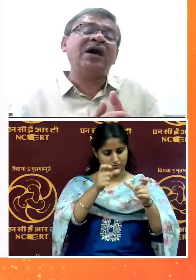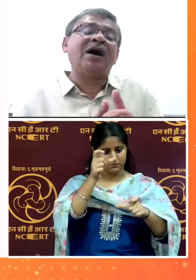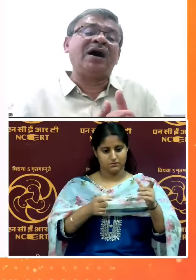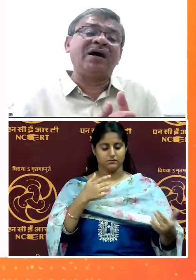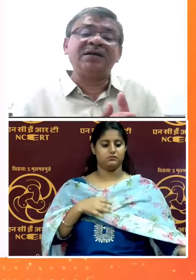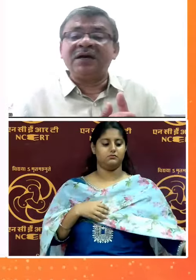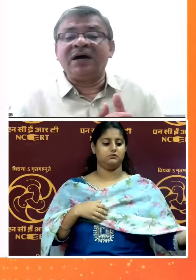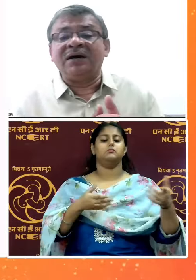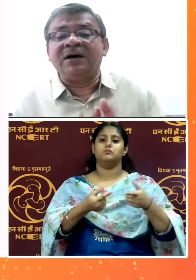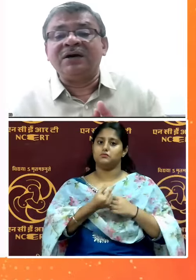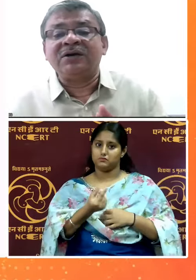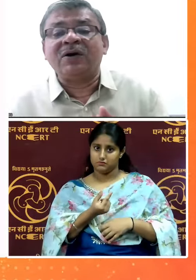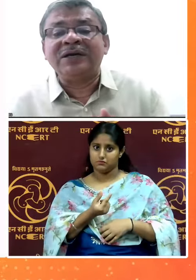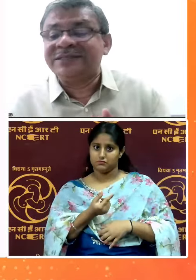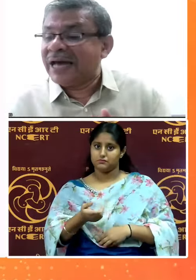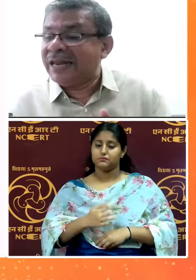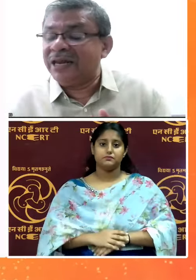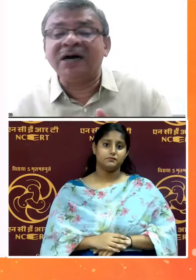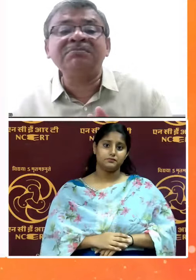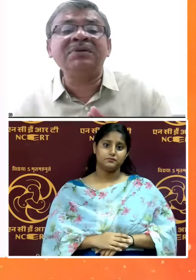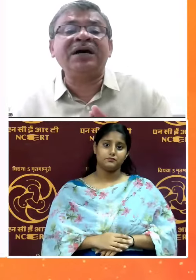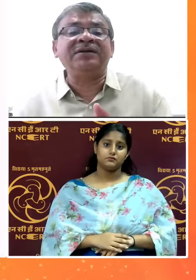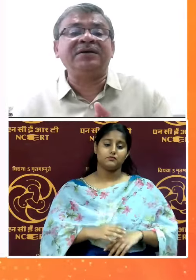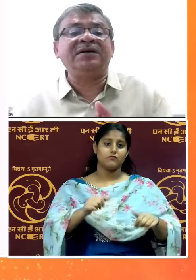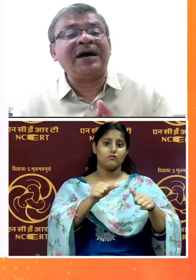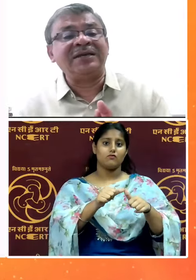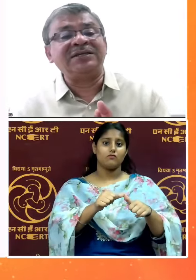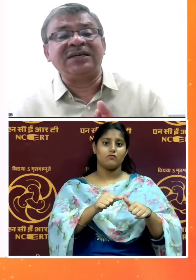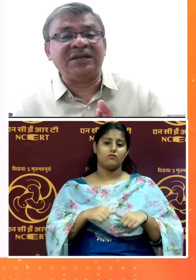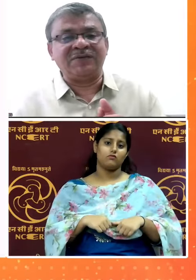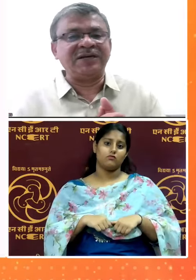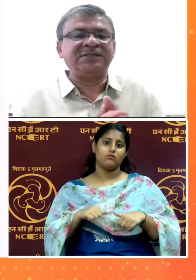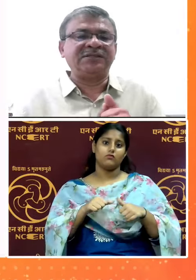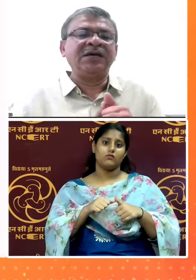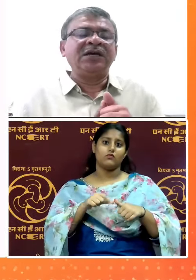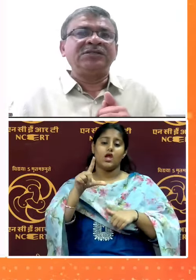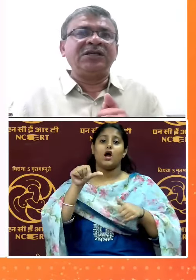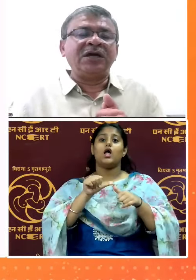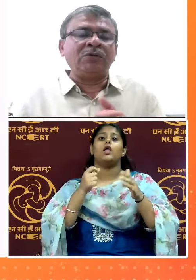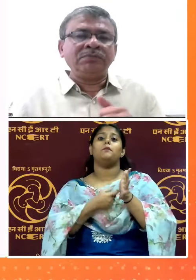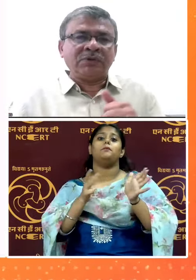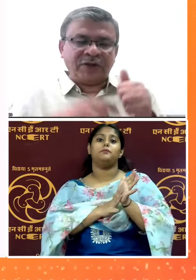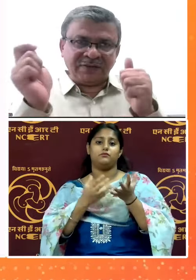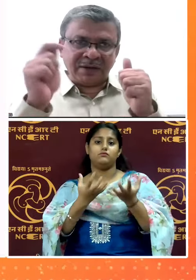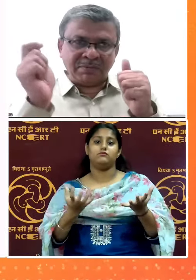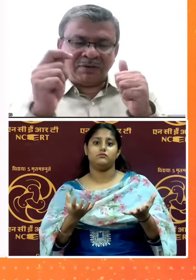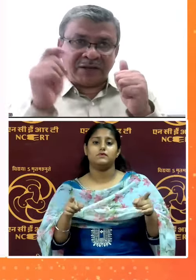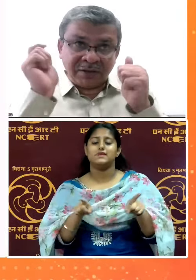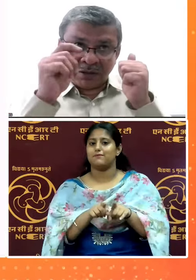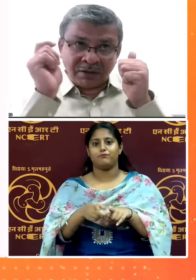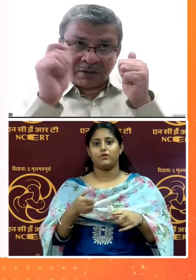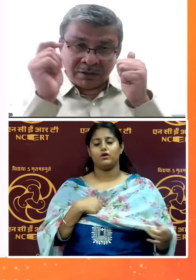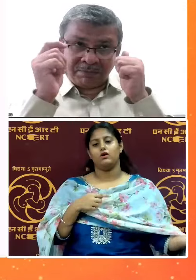schools, are called as alarm and alerting devices. See now, for